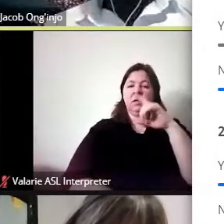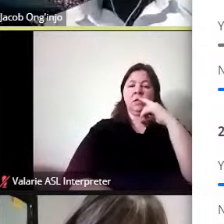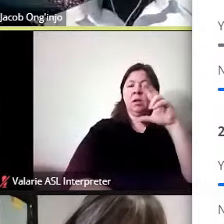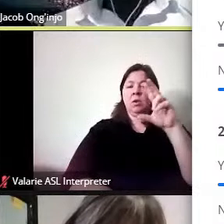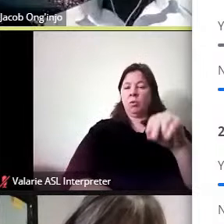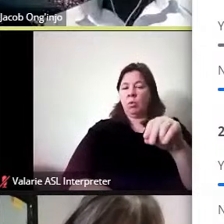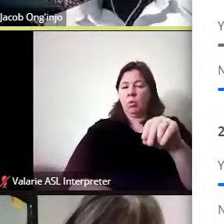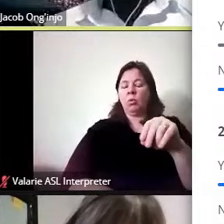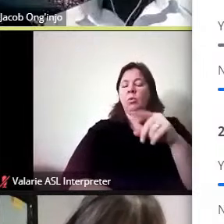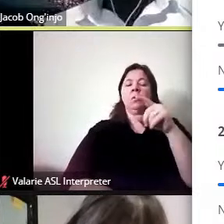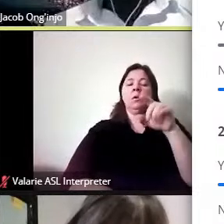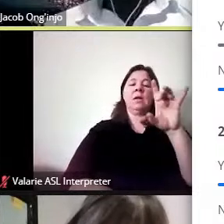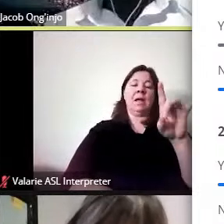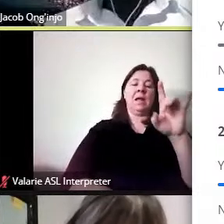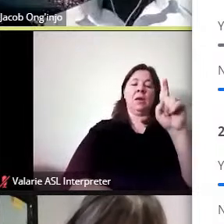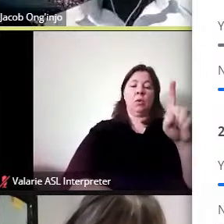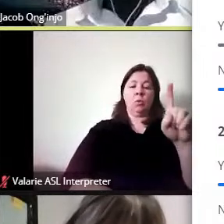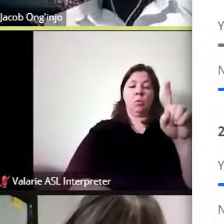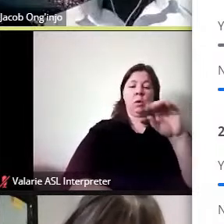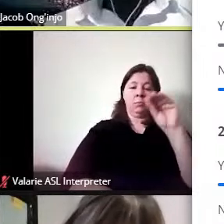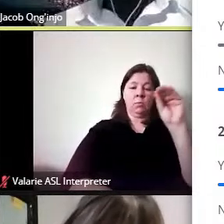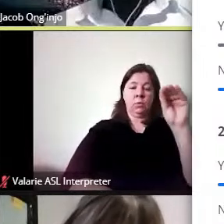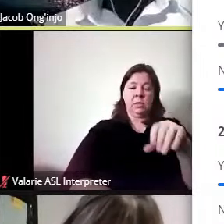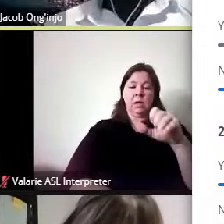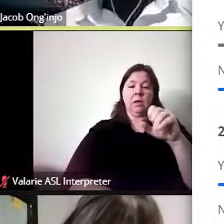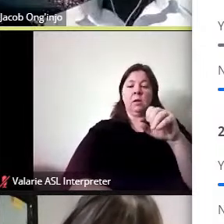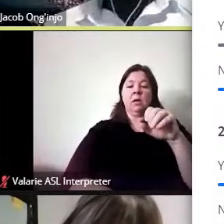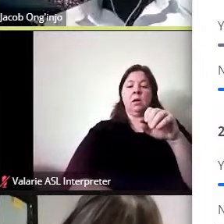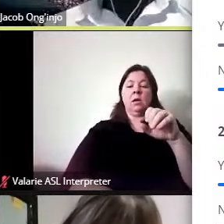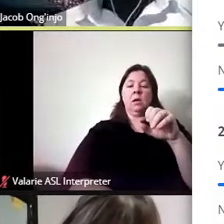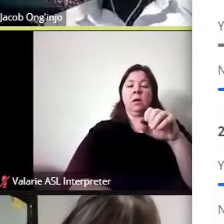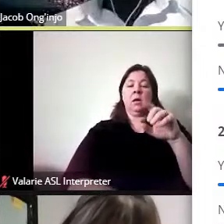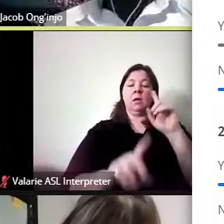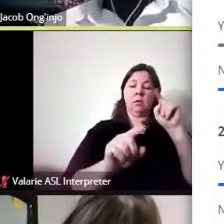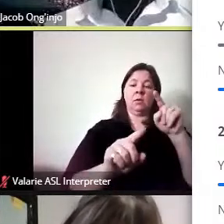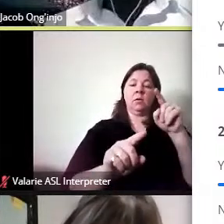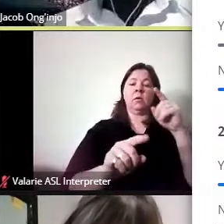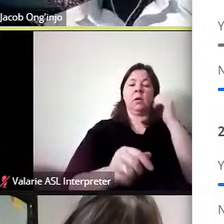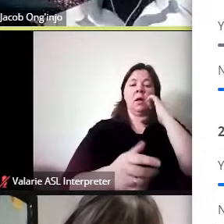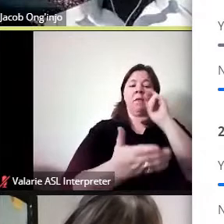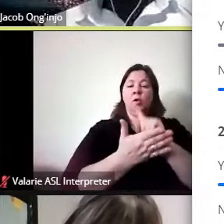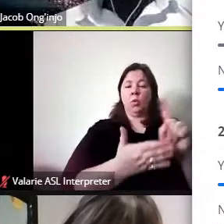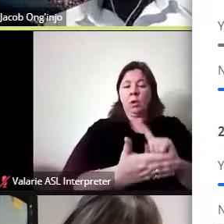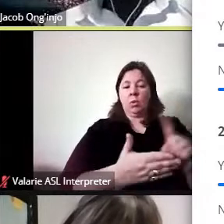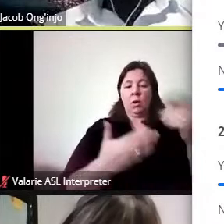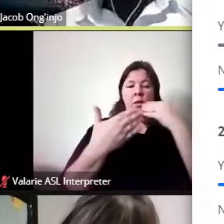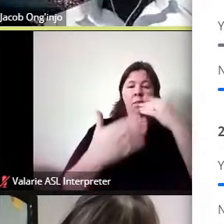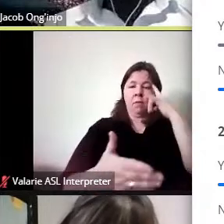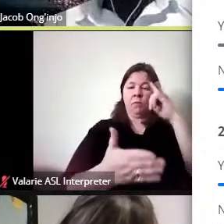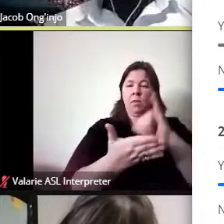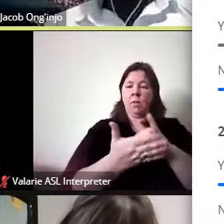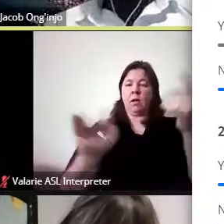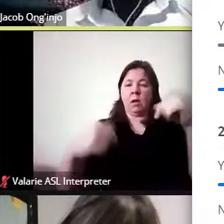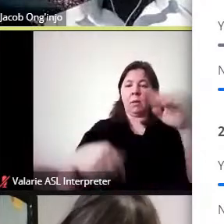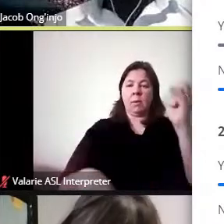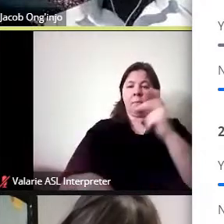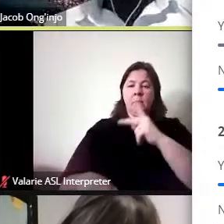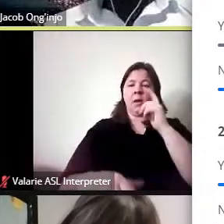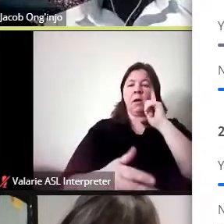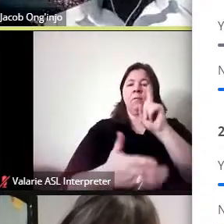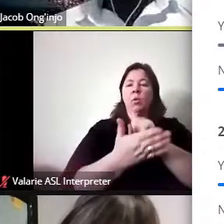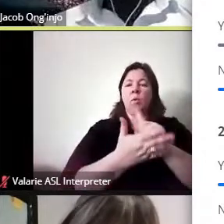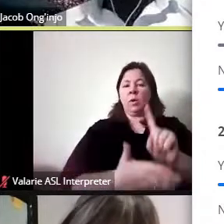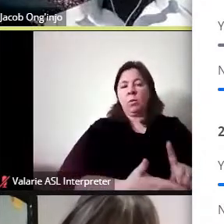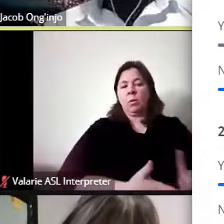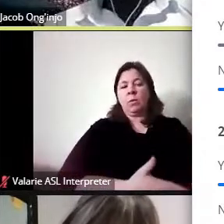of 142 people attend these sessions week on week. And thank you very much for coming back every single